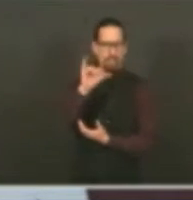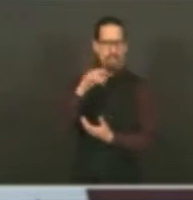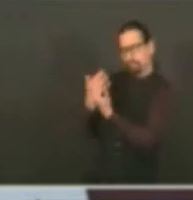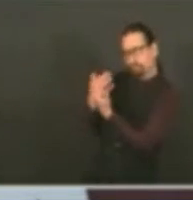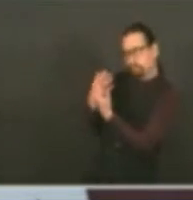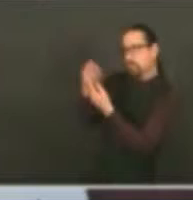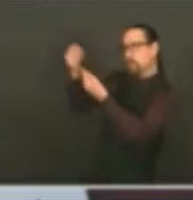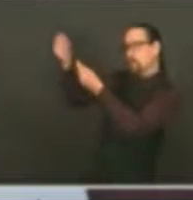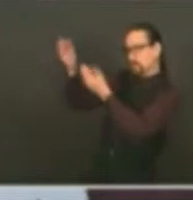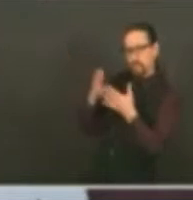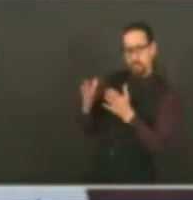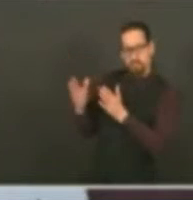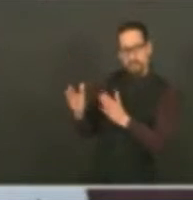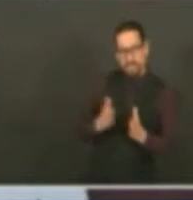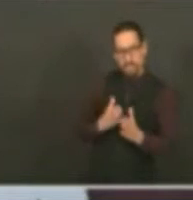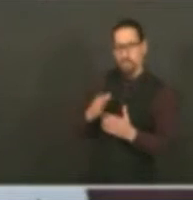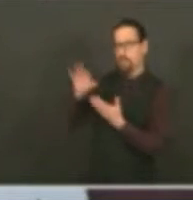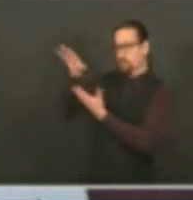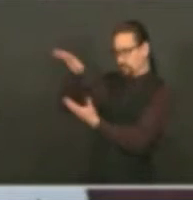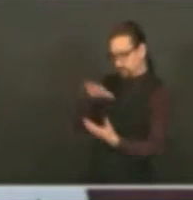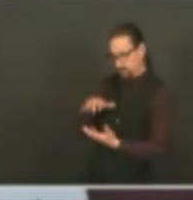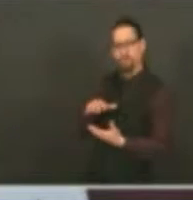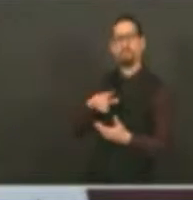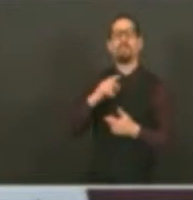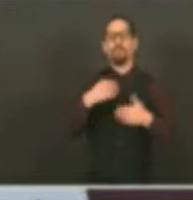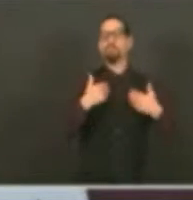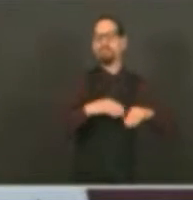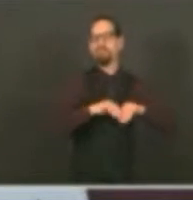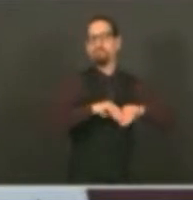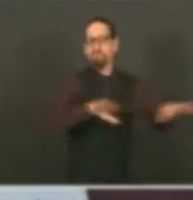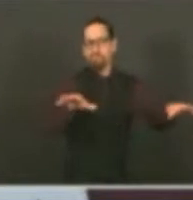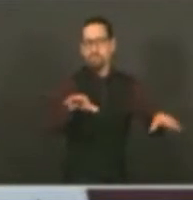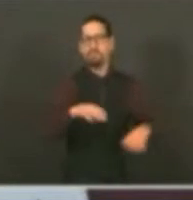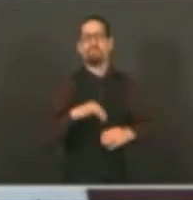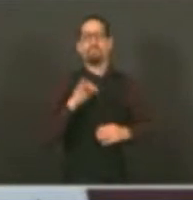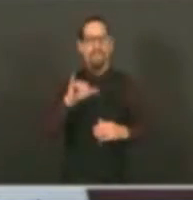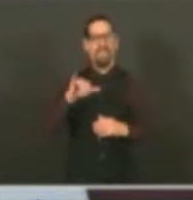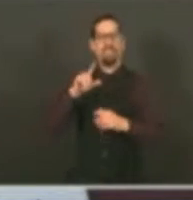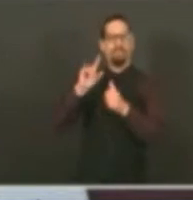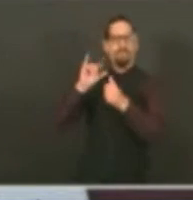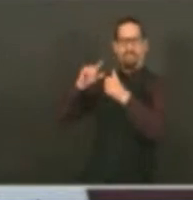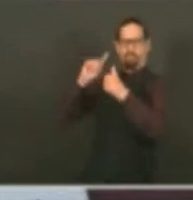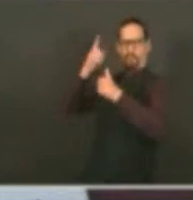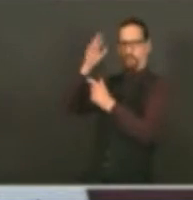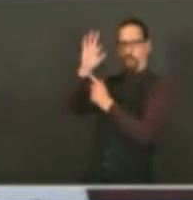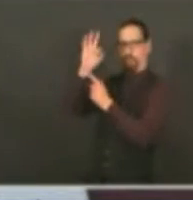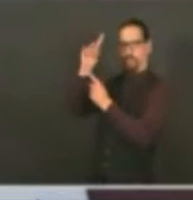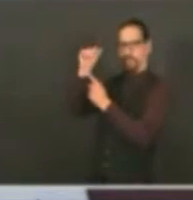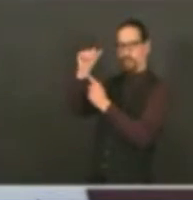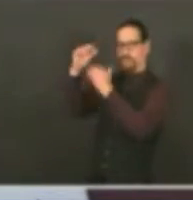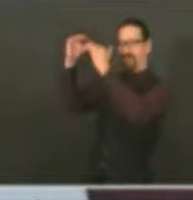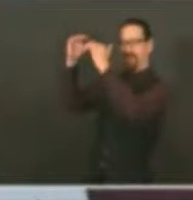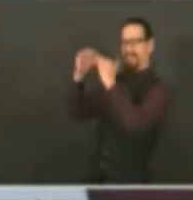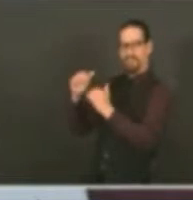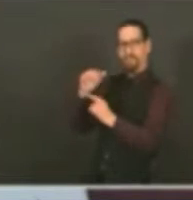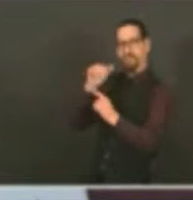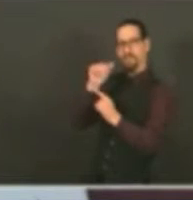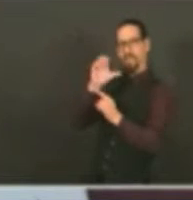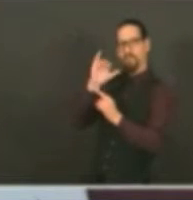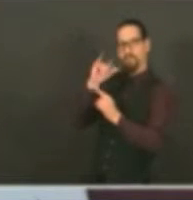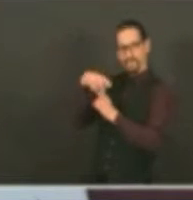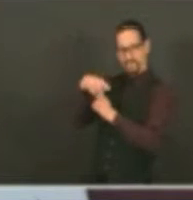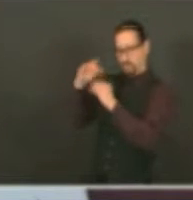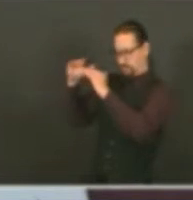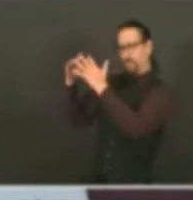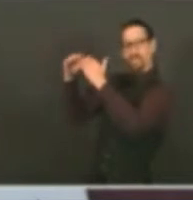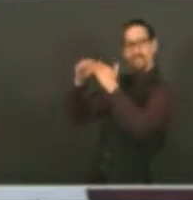Island COVID-19 vaccine subcommittee will hold their own meeting within 48 hours after the ACIP meeting